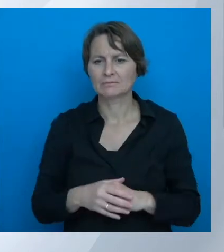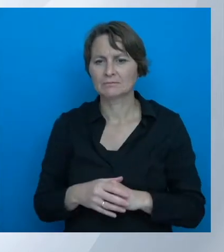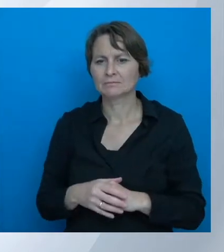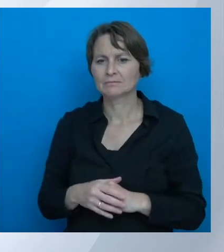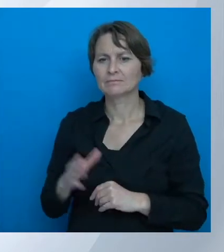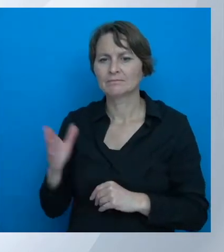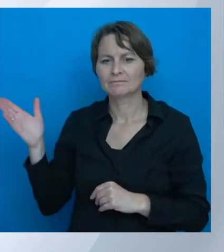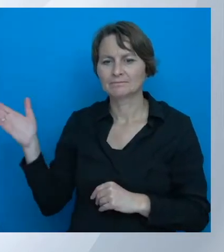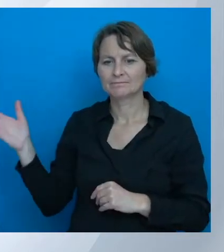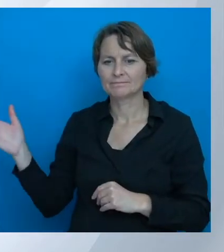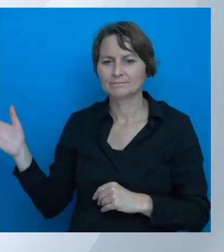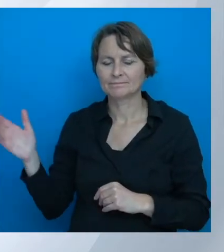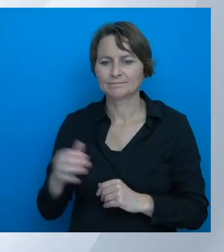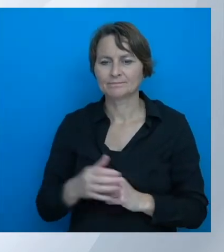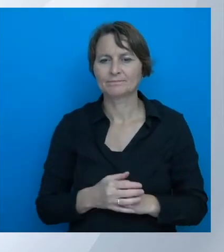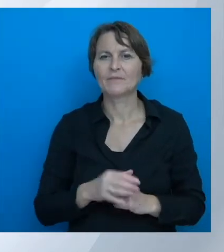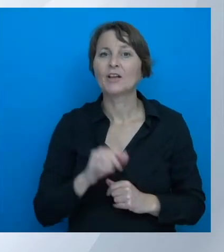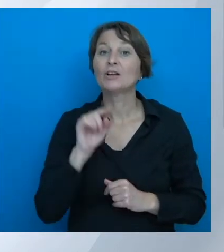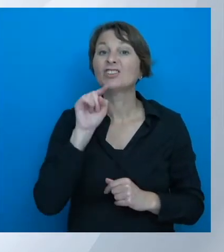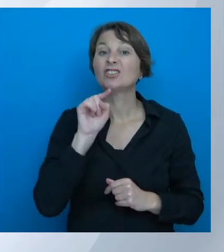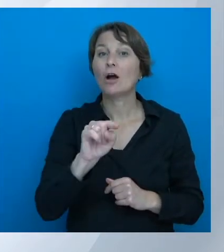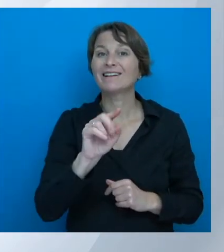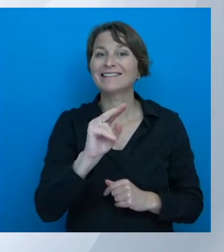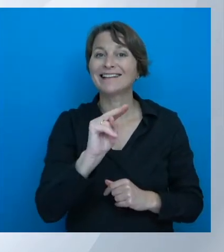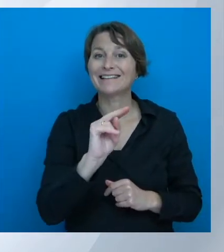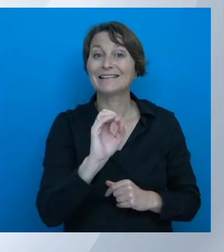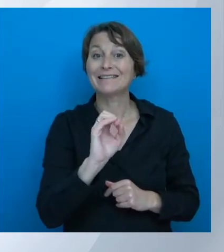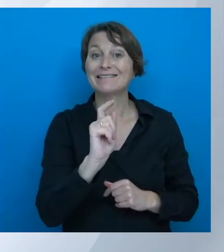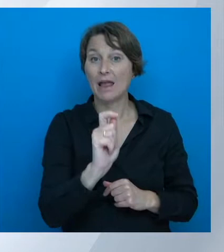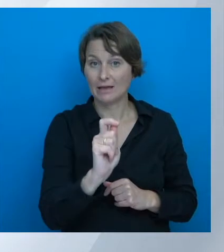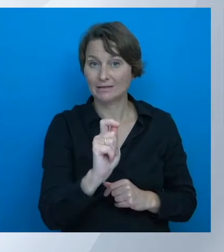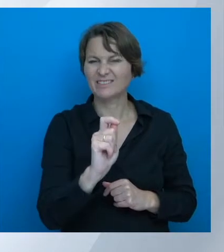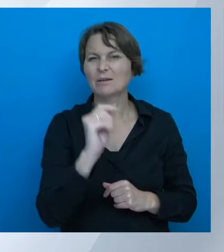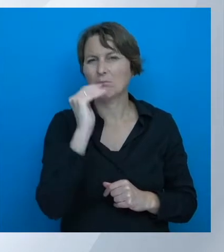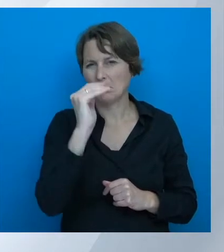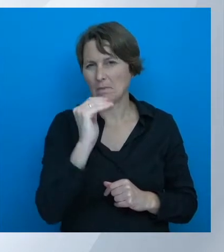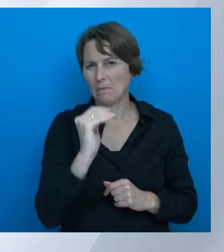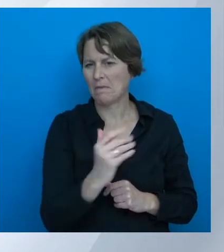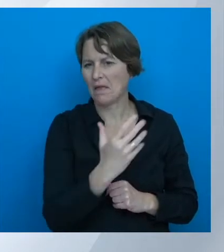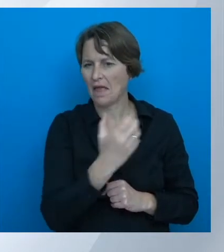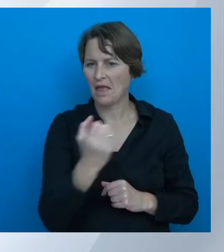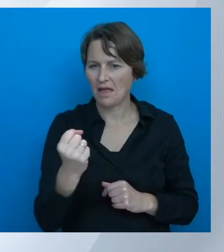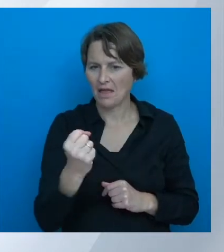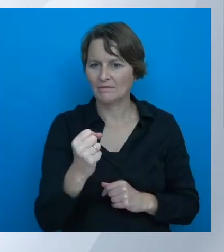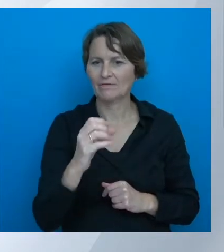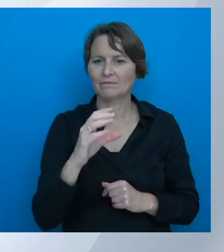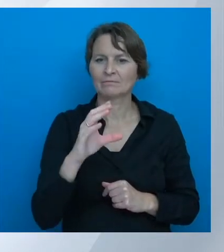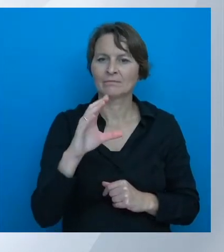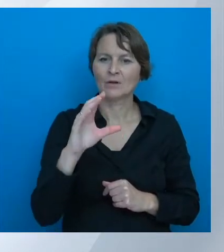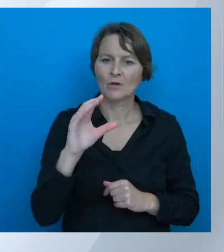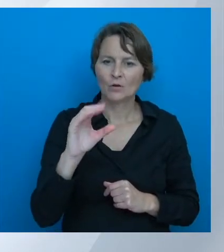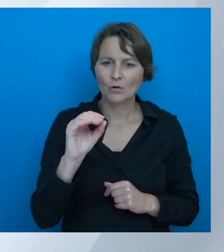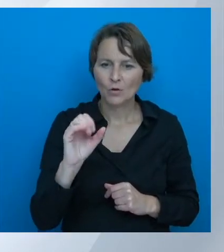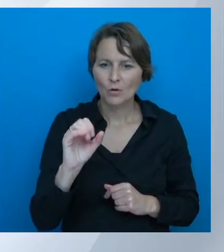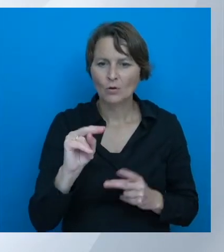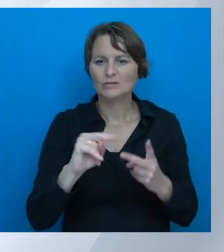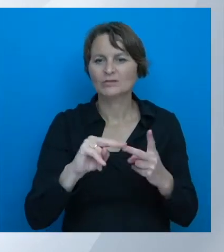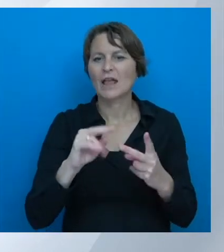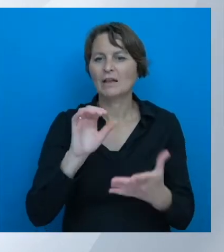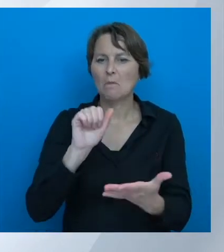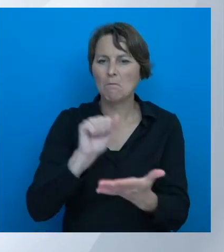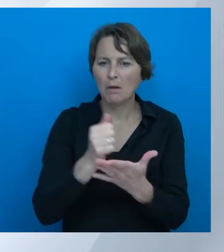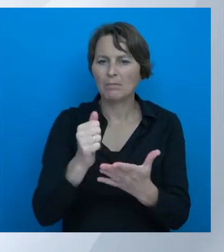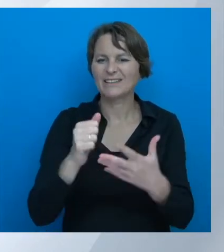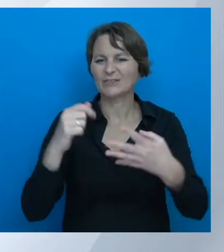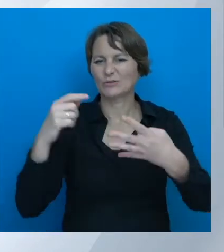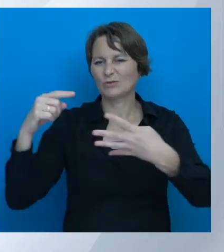We do .NET test, because of course I have unit tests in my demo code. And then we do a .NET publish to get what we want to push